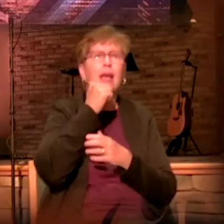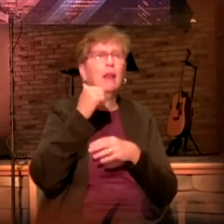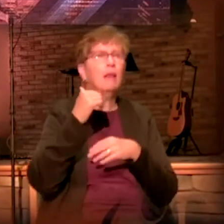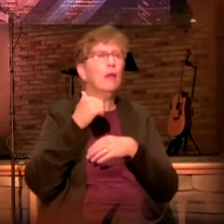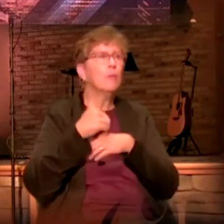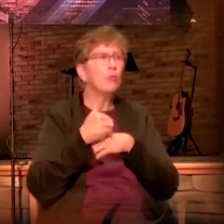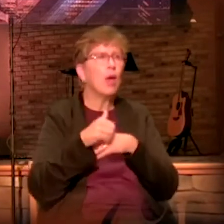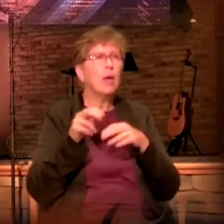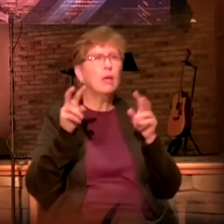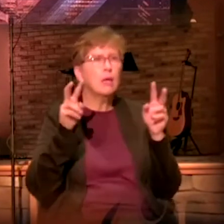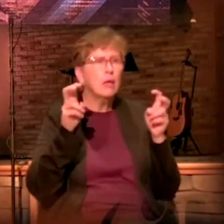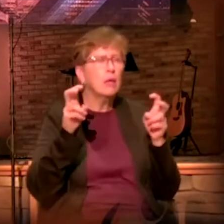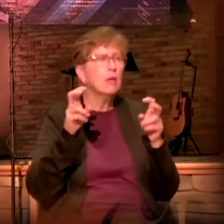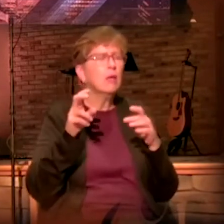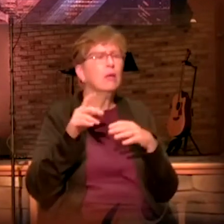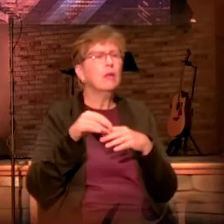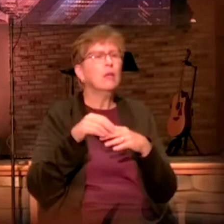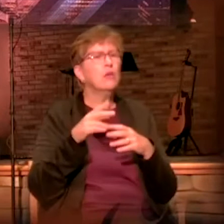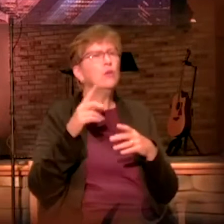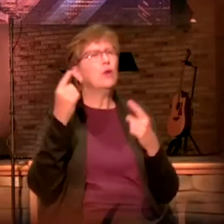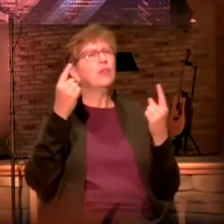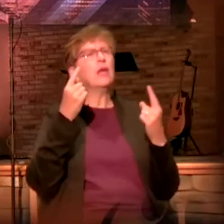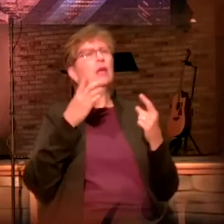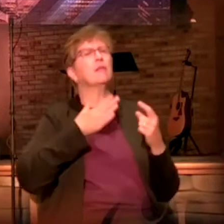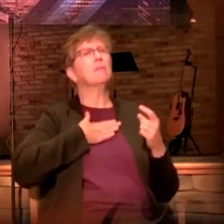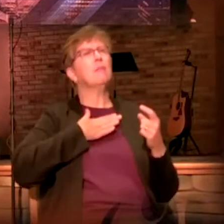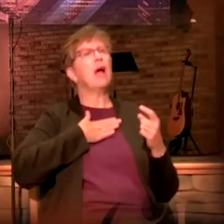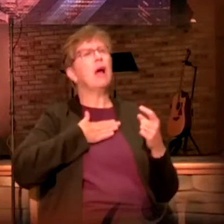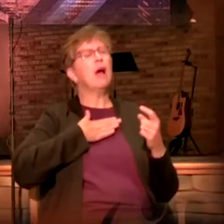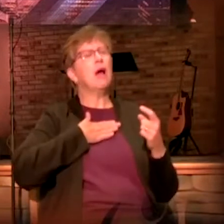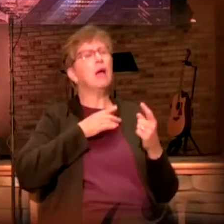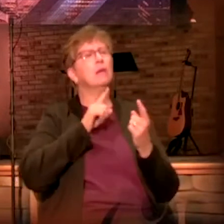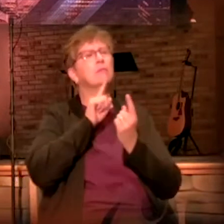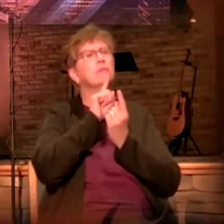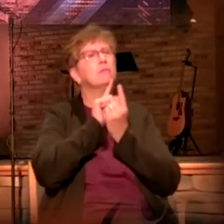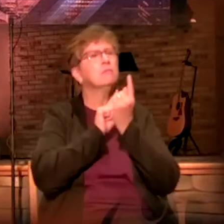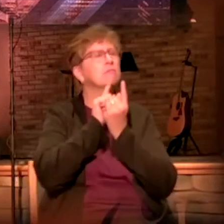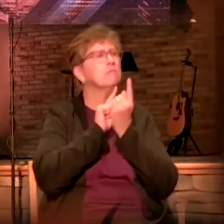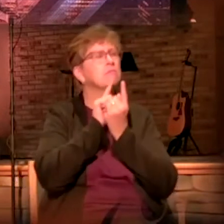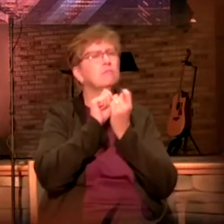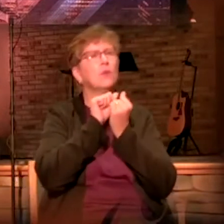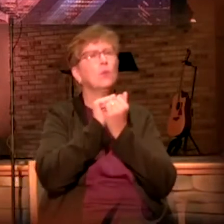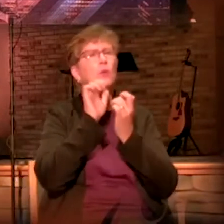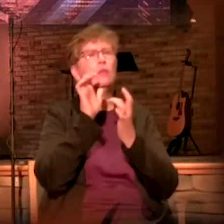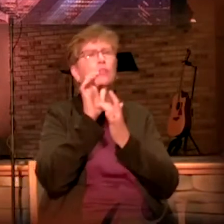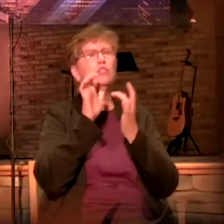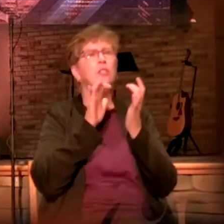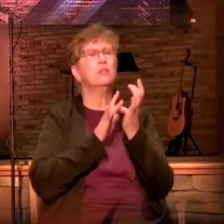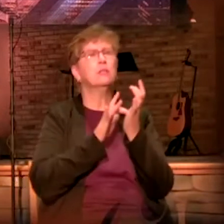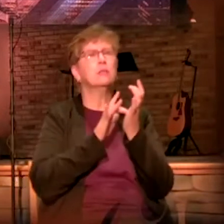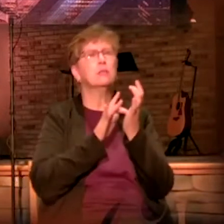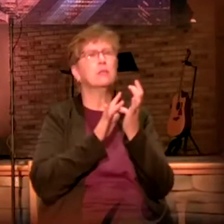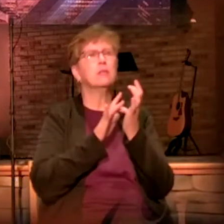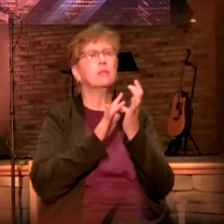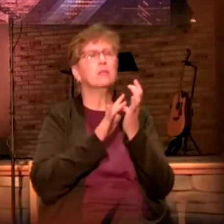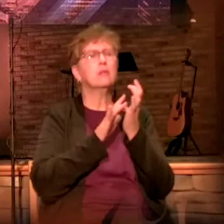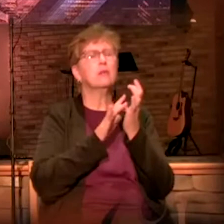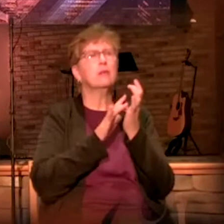of Prayer, and you consider it your alone time with Jesus, and you look for